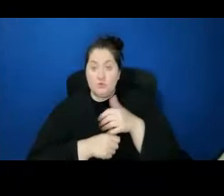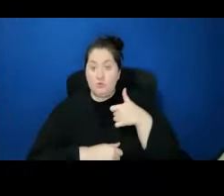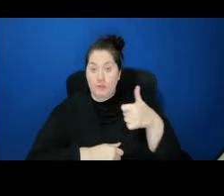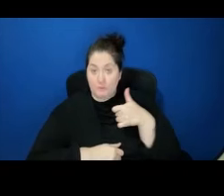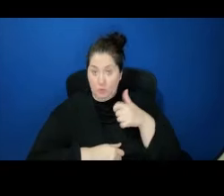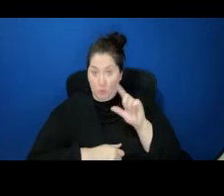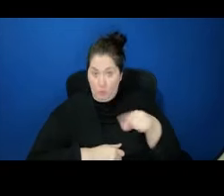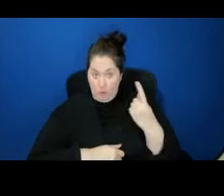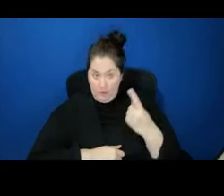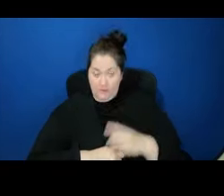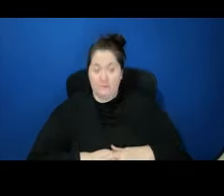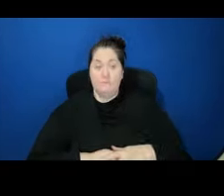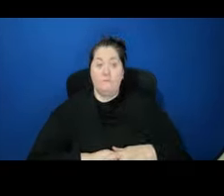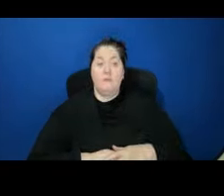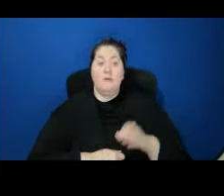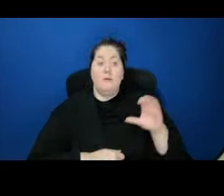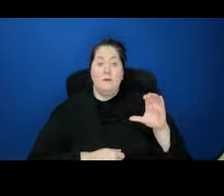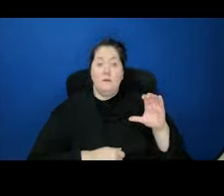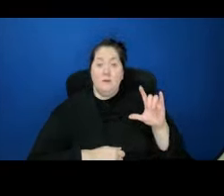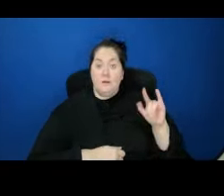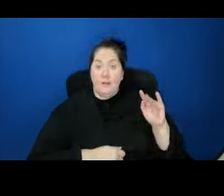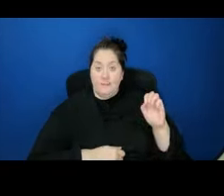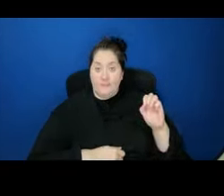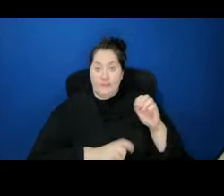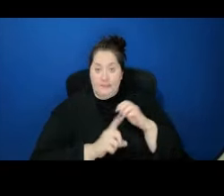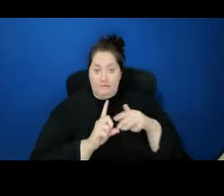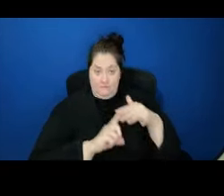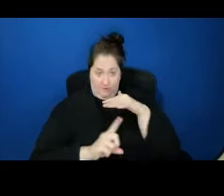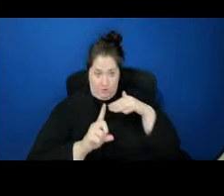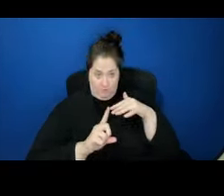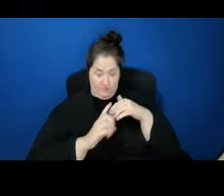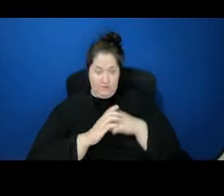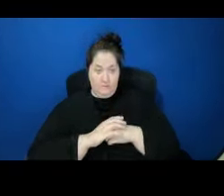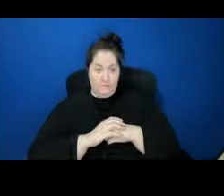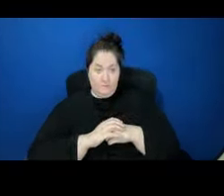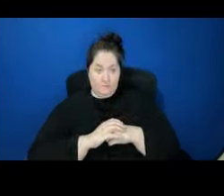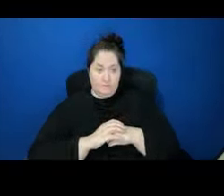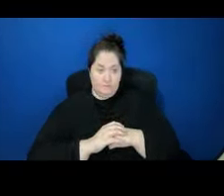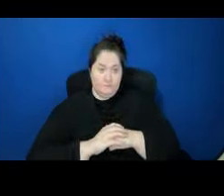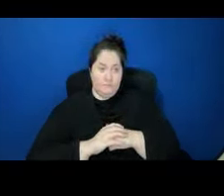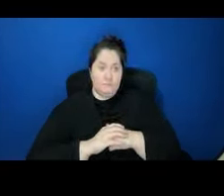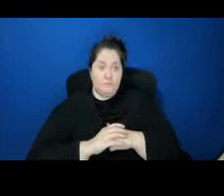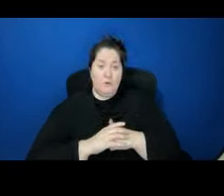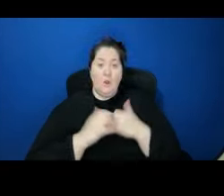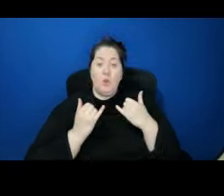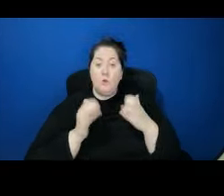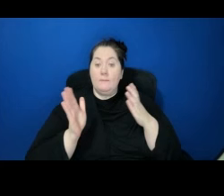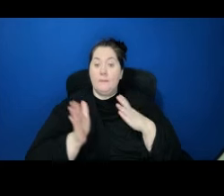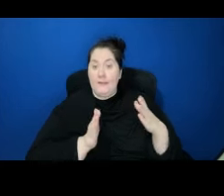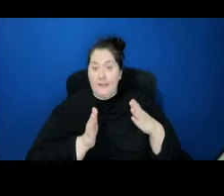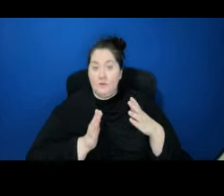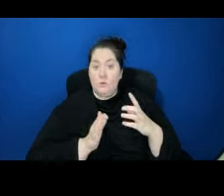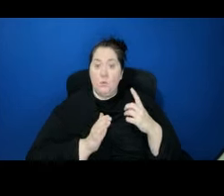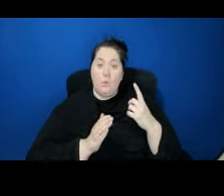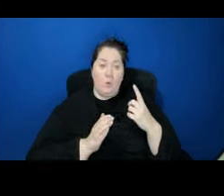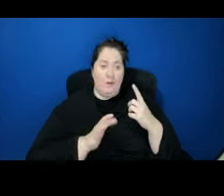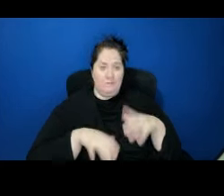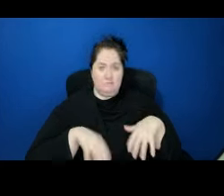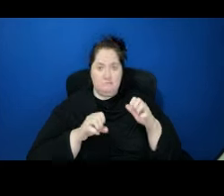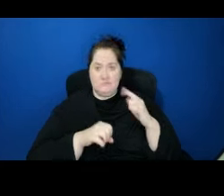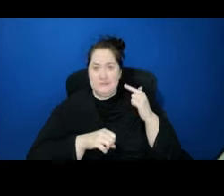transportation. Climate and environment, this is, we did our current plan, or the one adopted 10 years